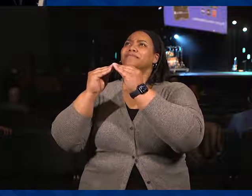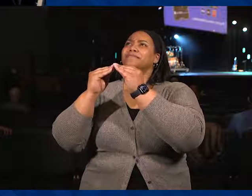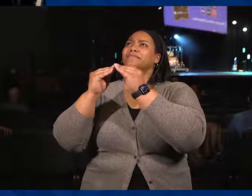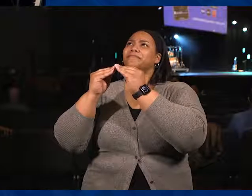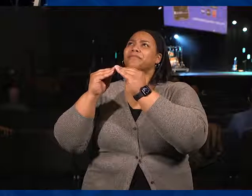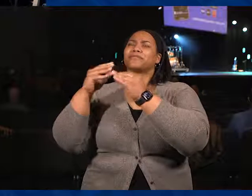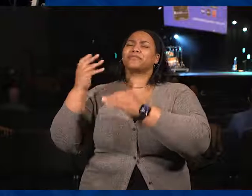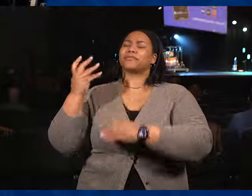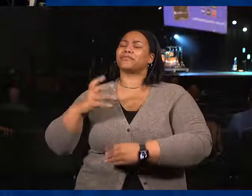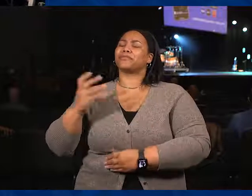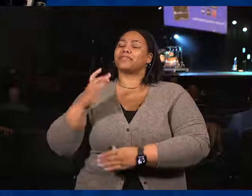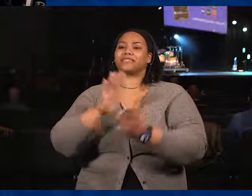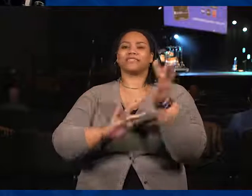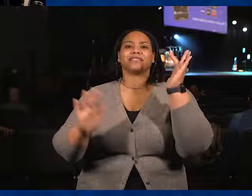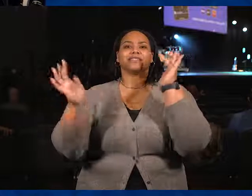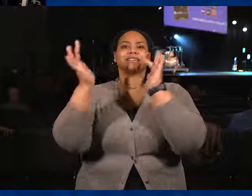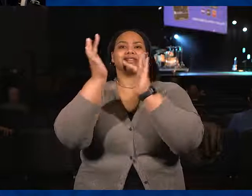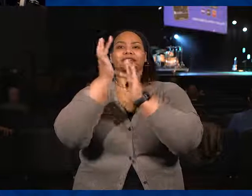more.